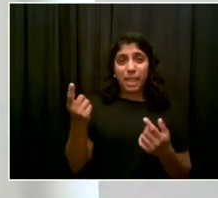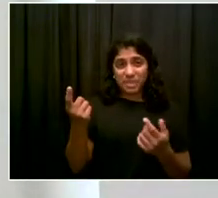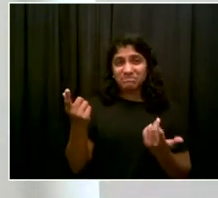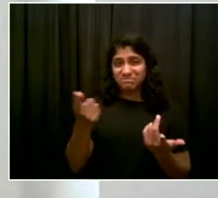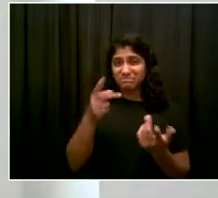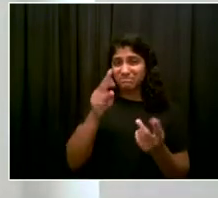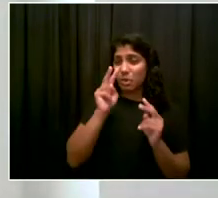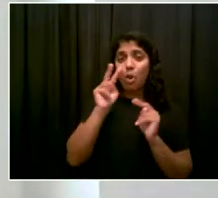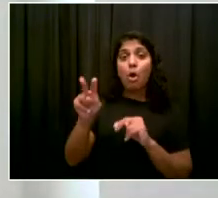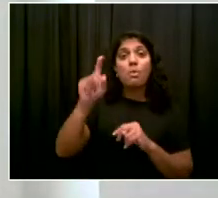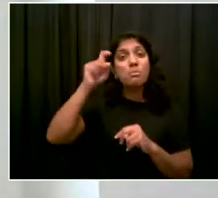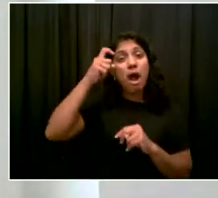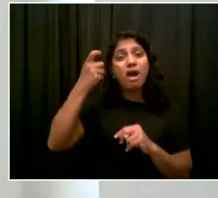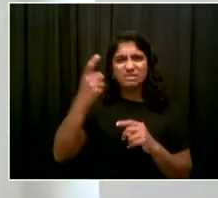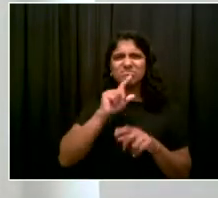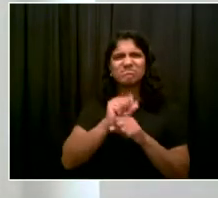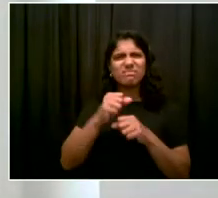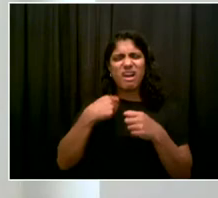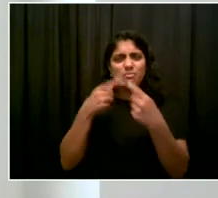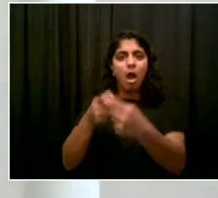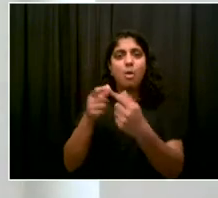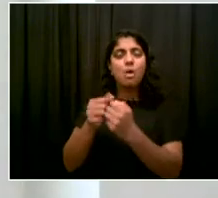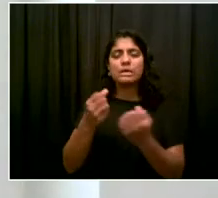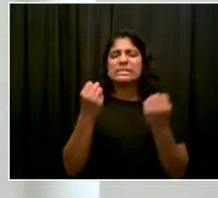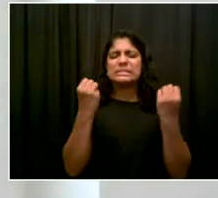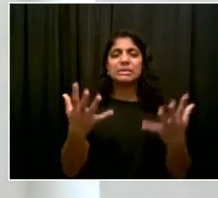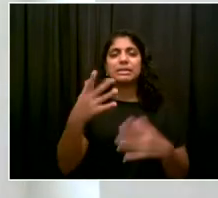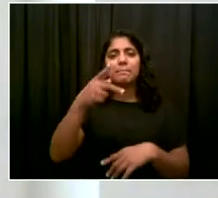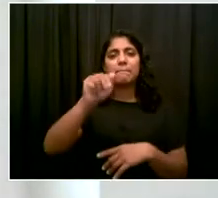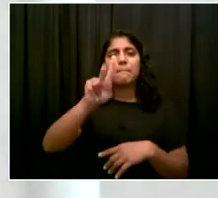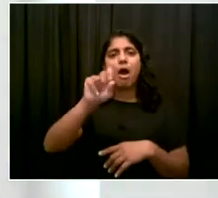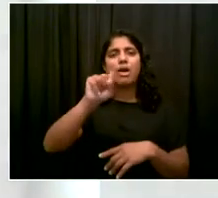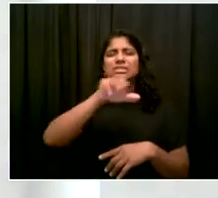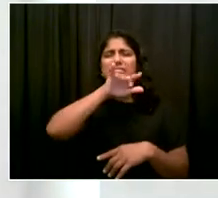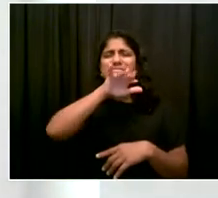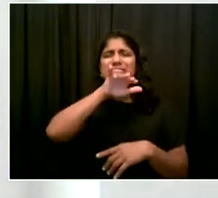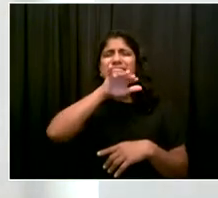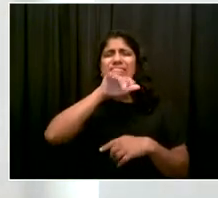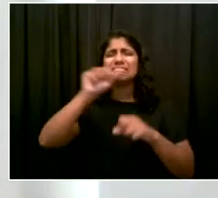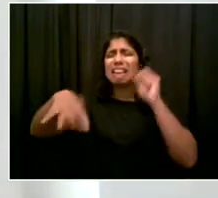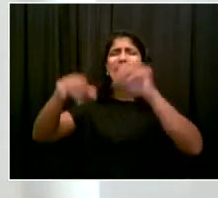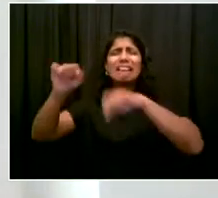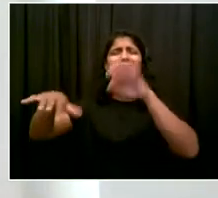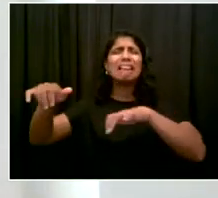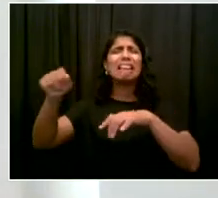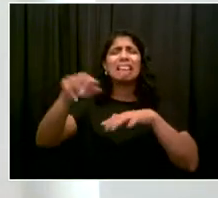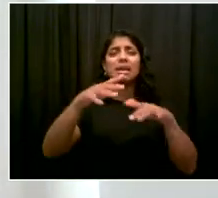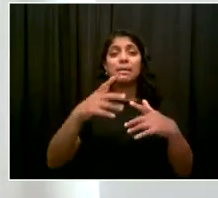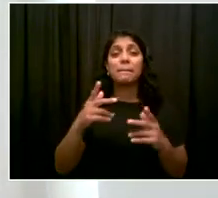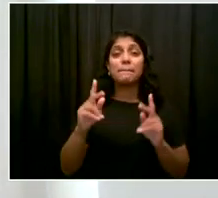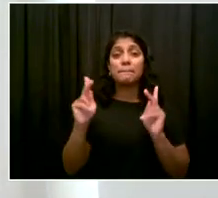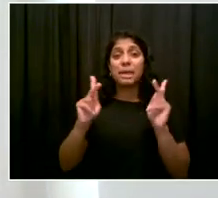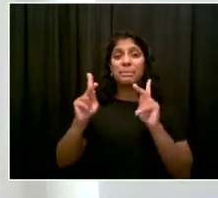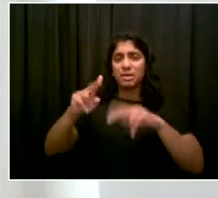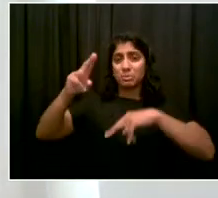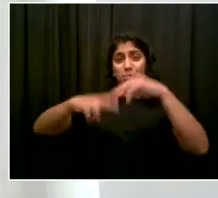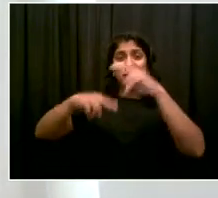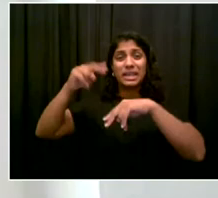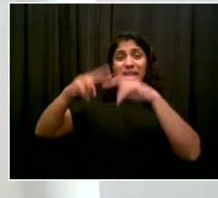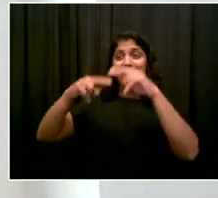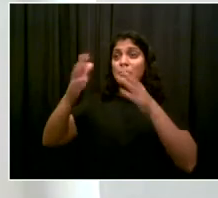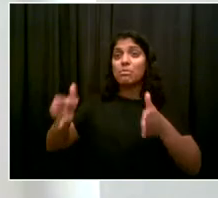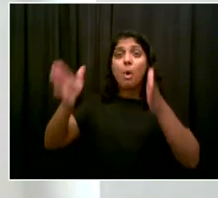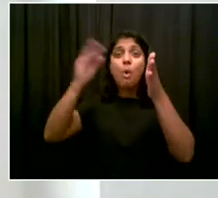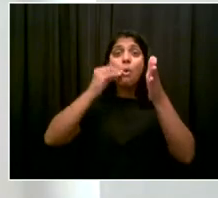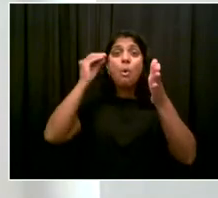also looking for ways to improve our neighborhoods through art and community spaces. So, I mean, we choose our